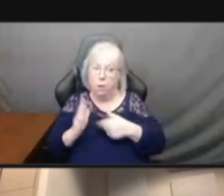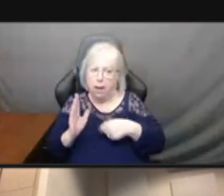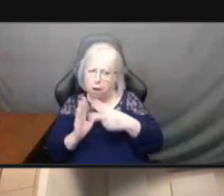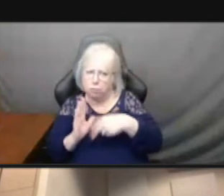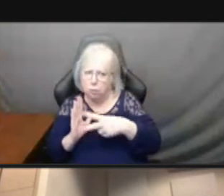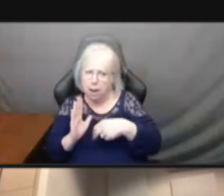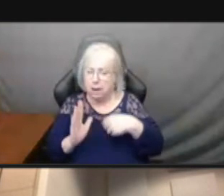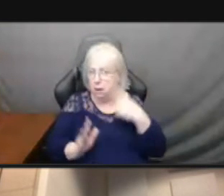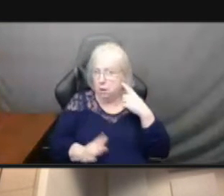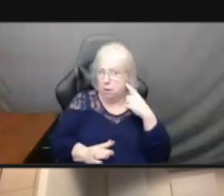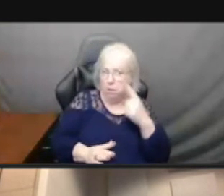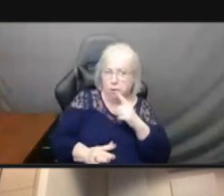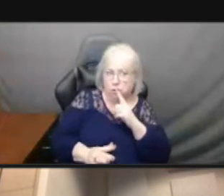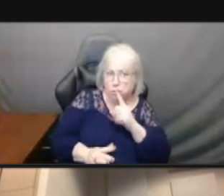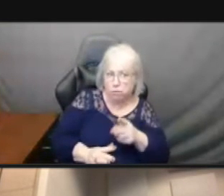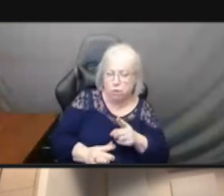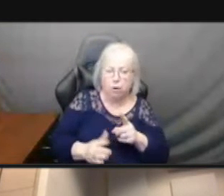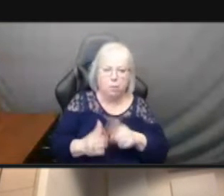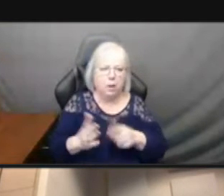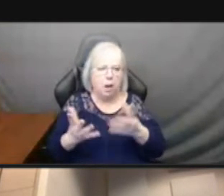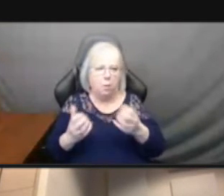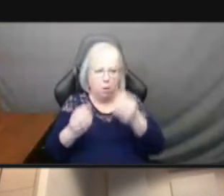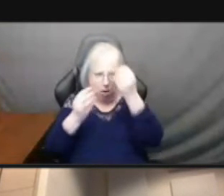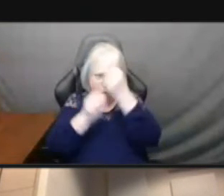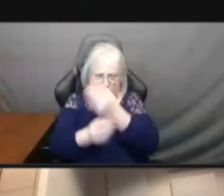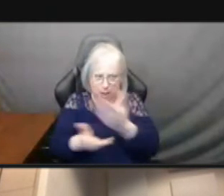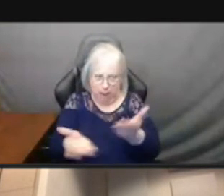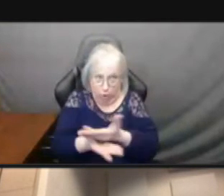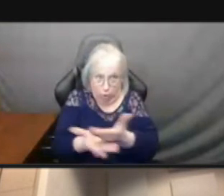is true, but I wanted to let the board know.